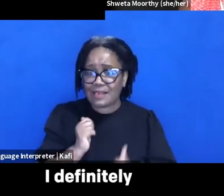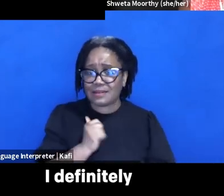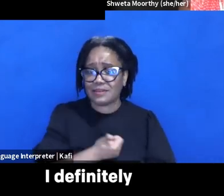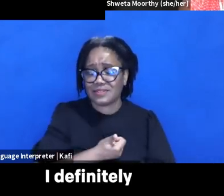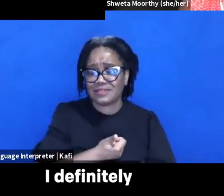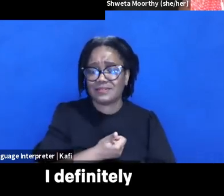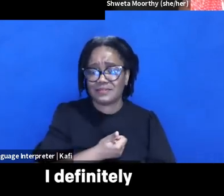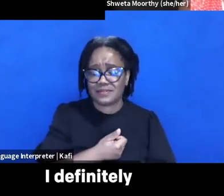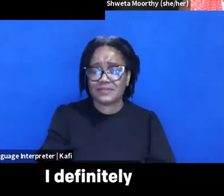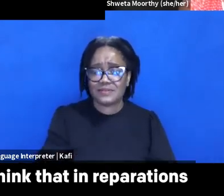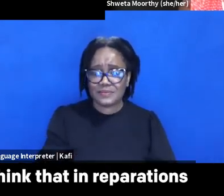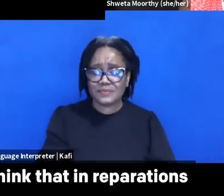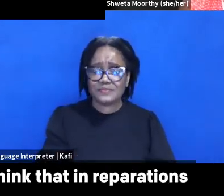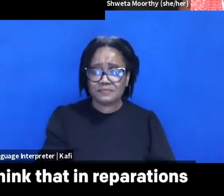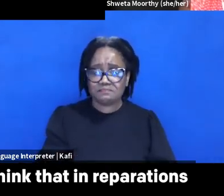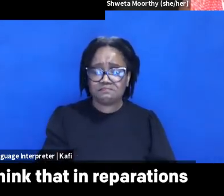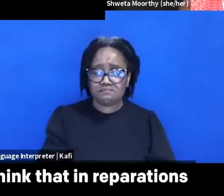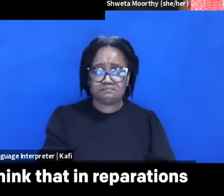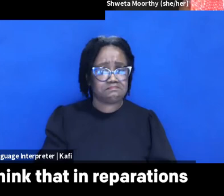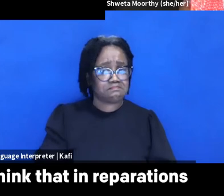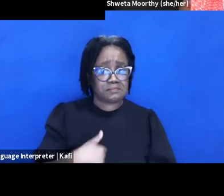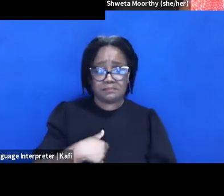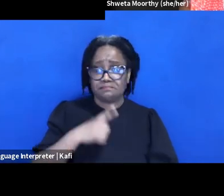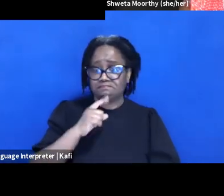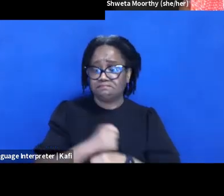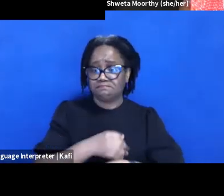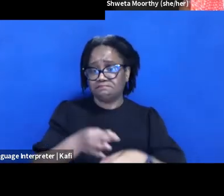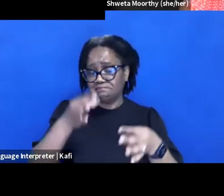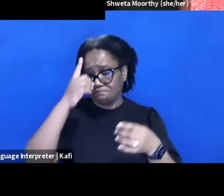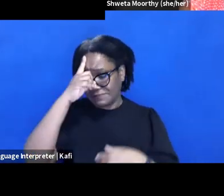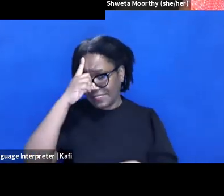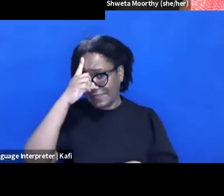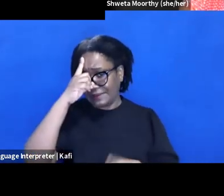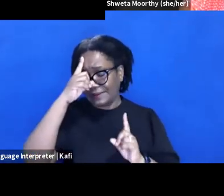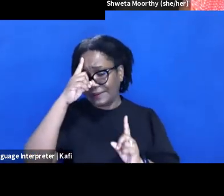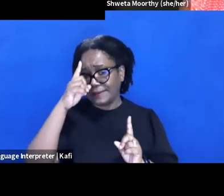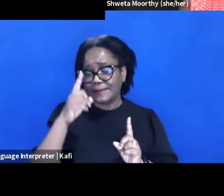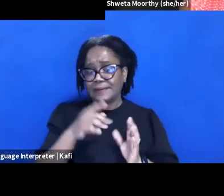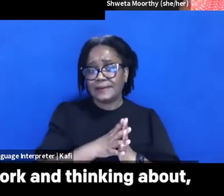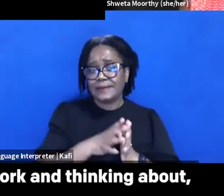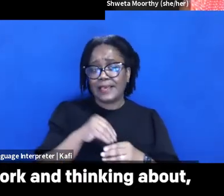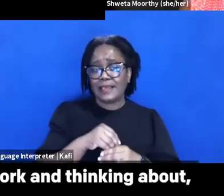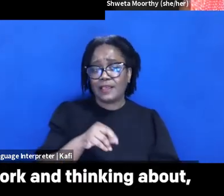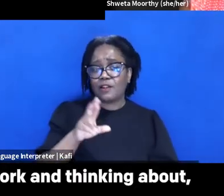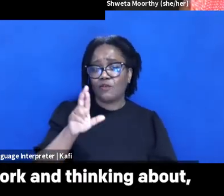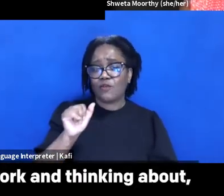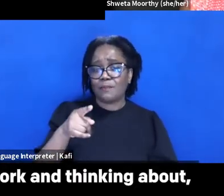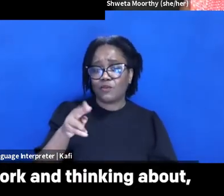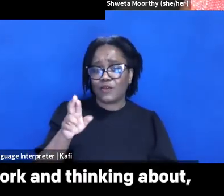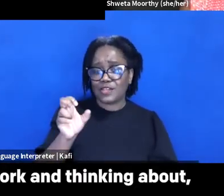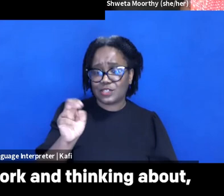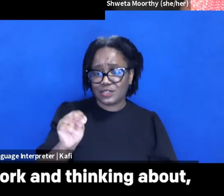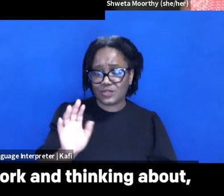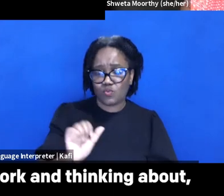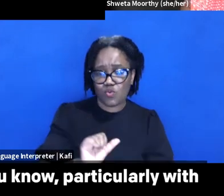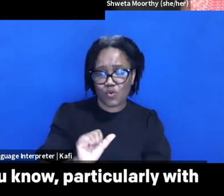I definitely, think that, in sort of in reparations work and in thinking